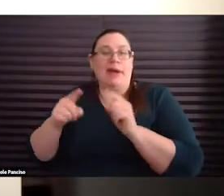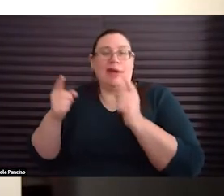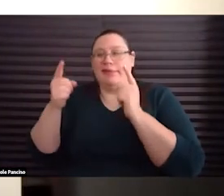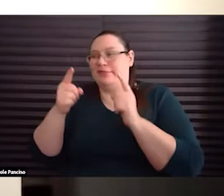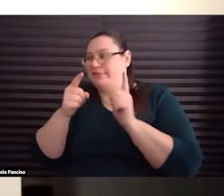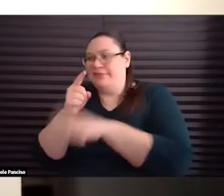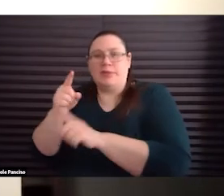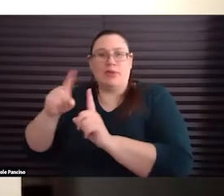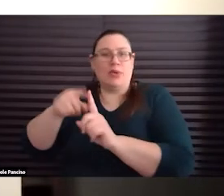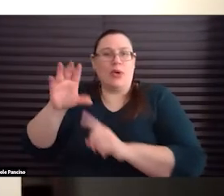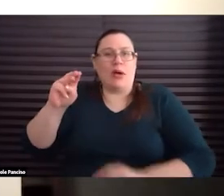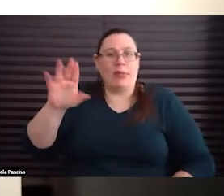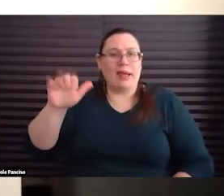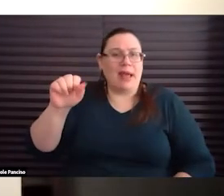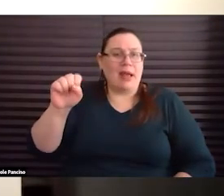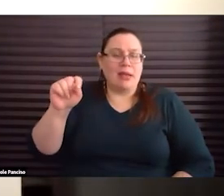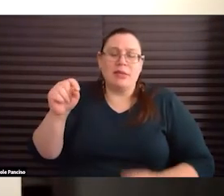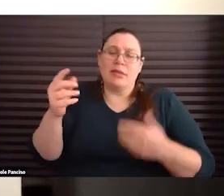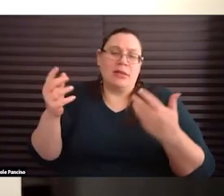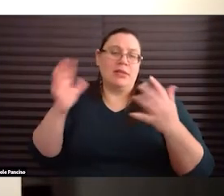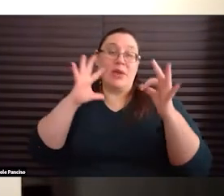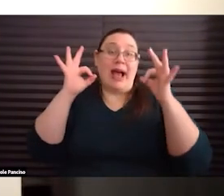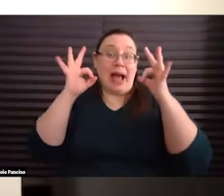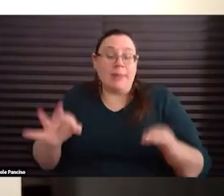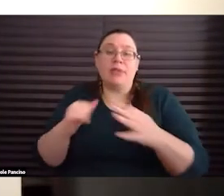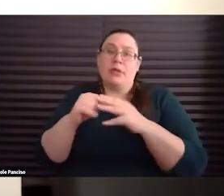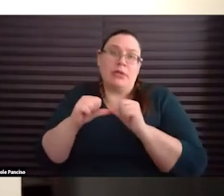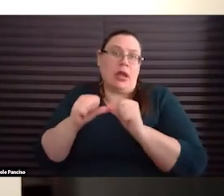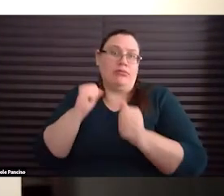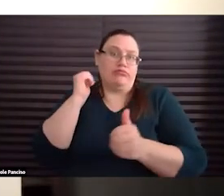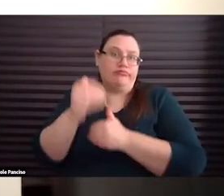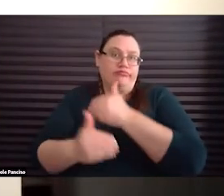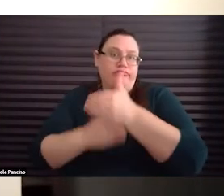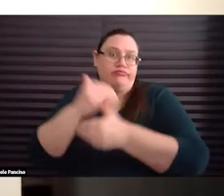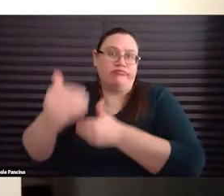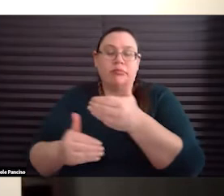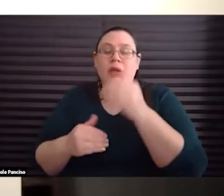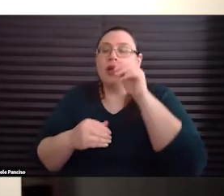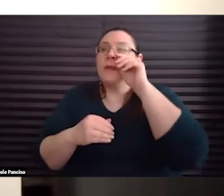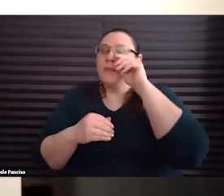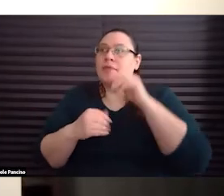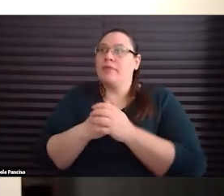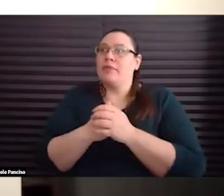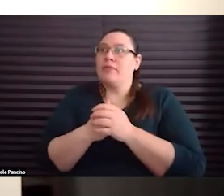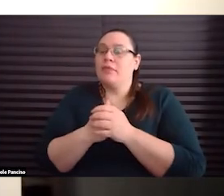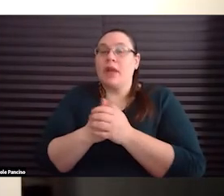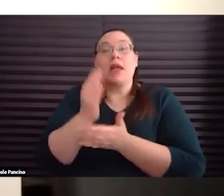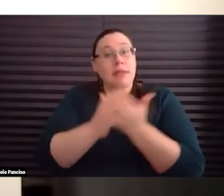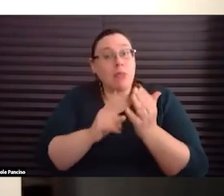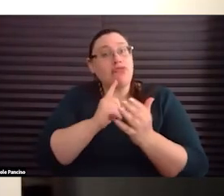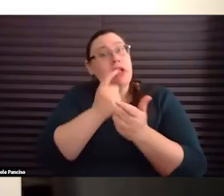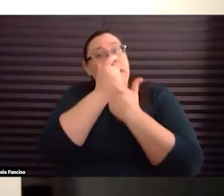So I think that absolutely continues. Some of them are really interested in entertainment